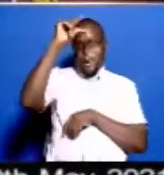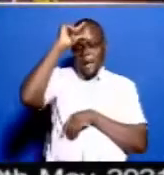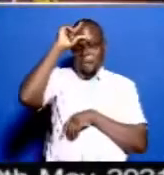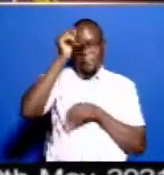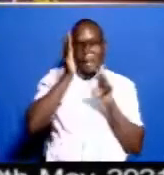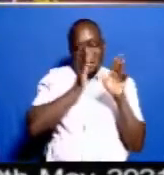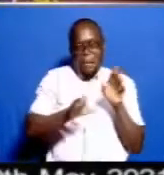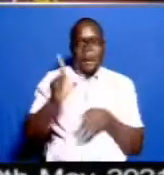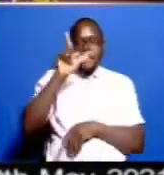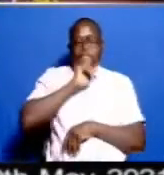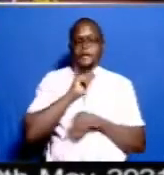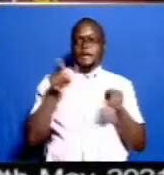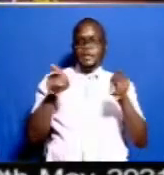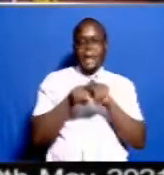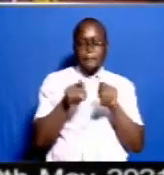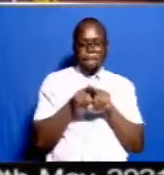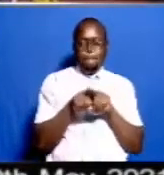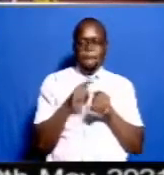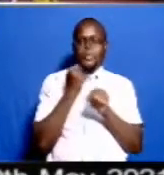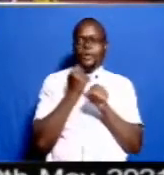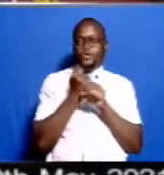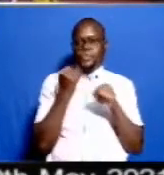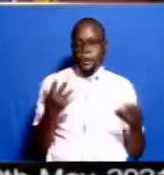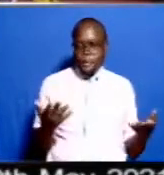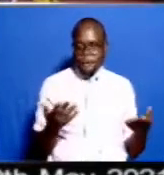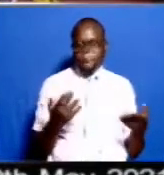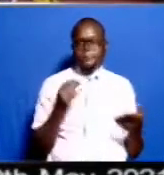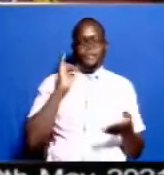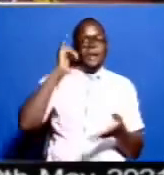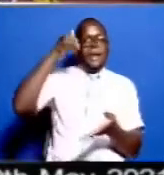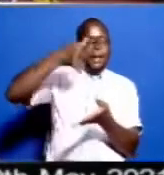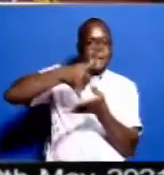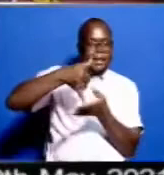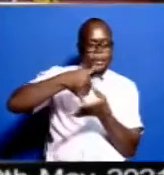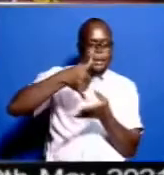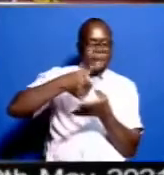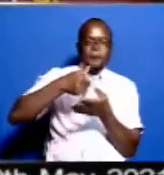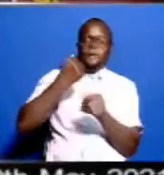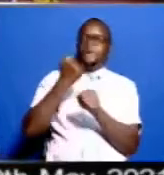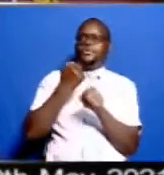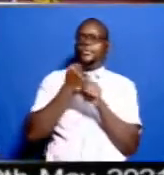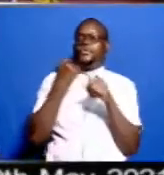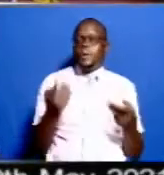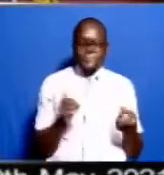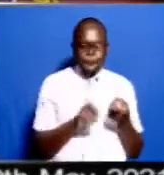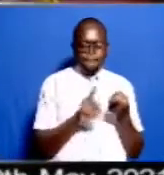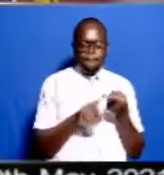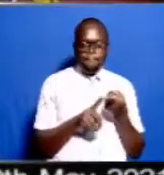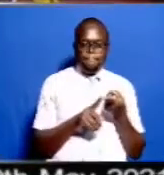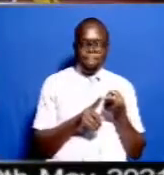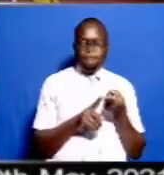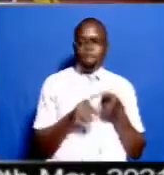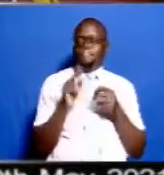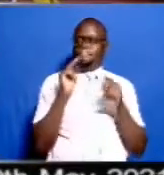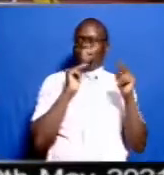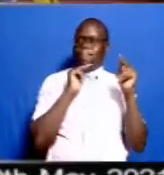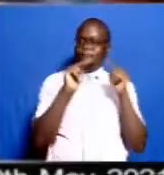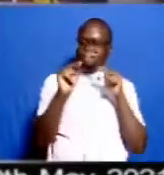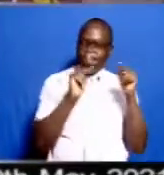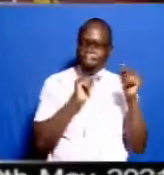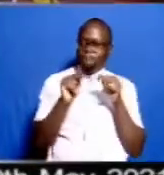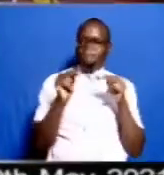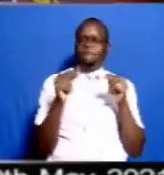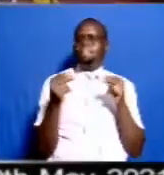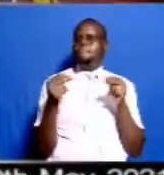measures, including the following. In negotiations with the